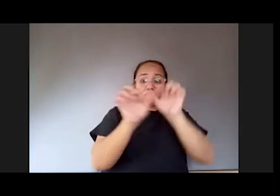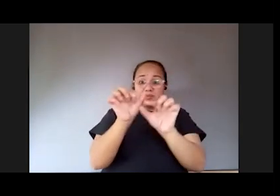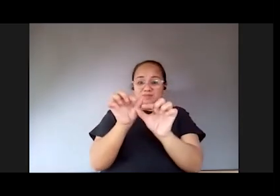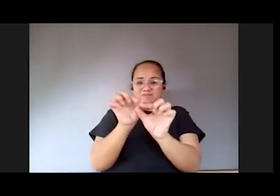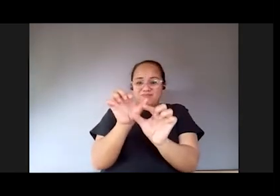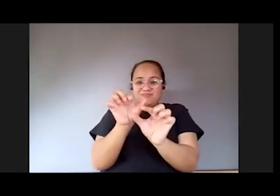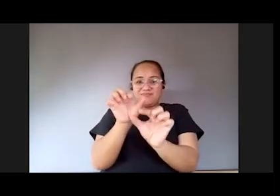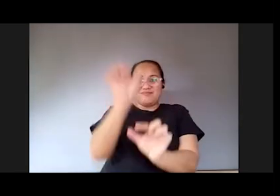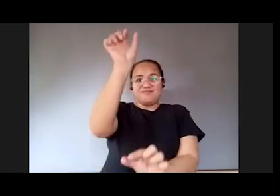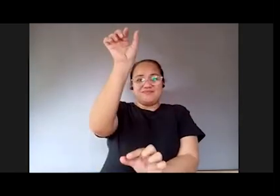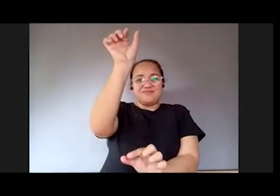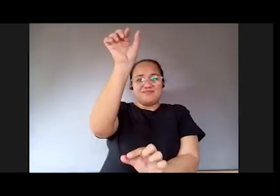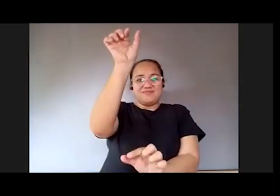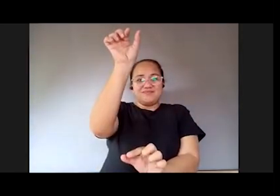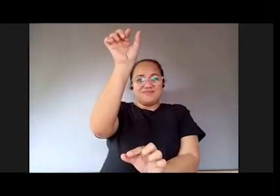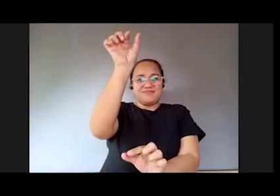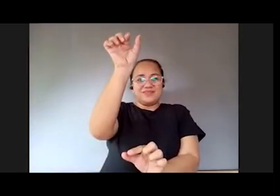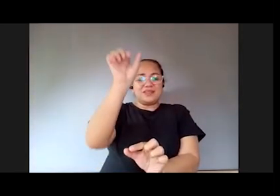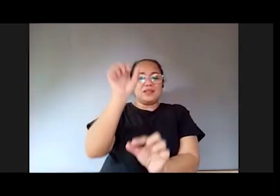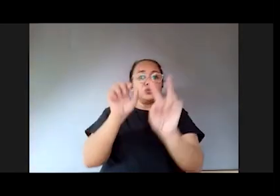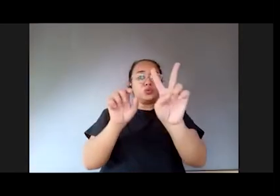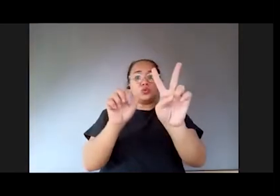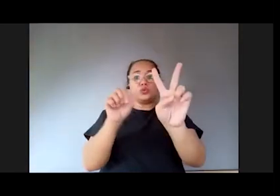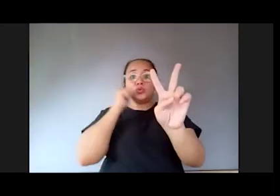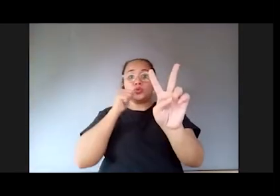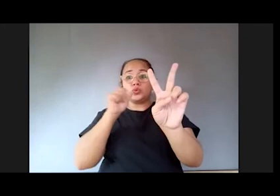between two and girls.